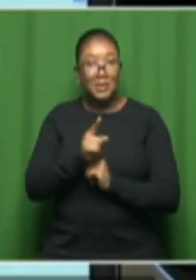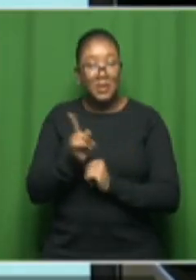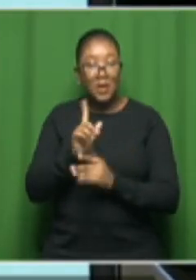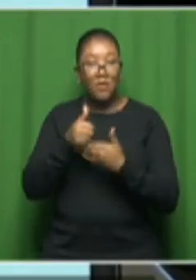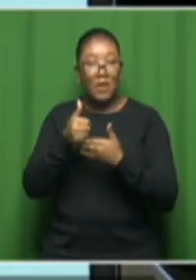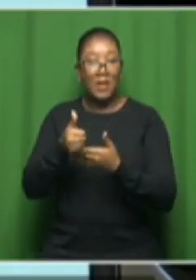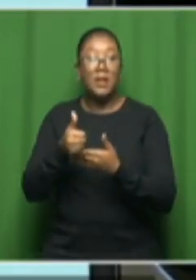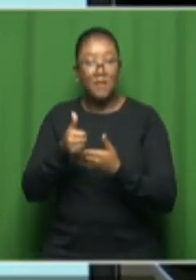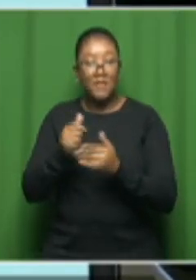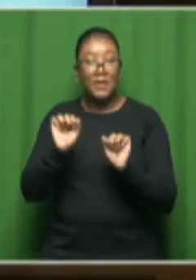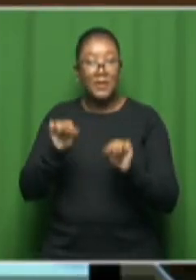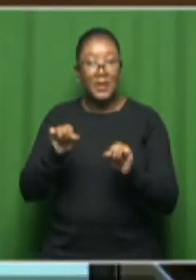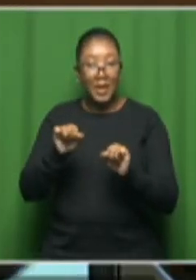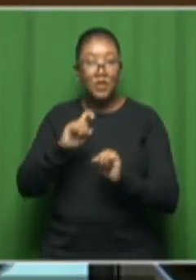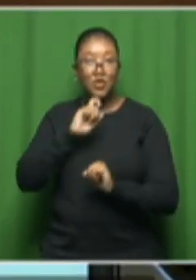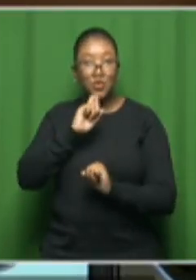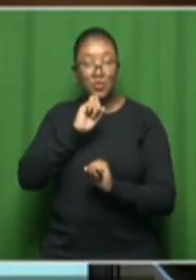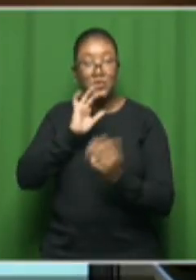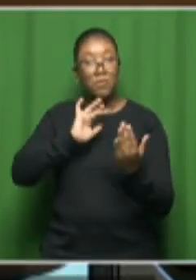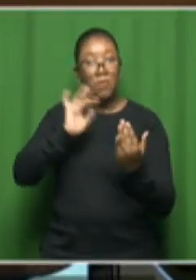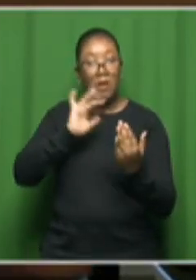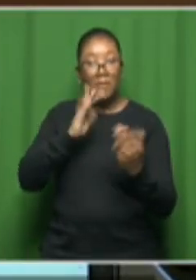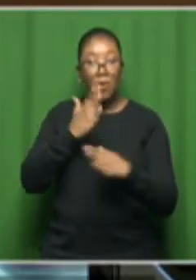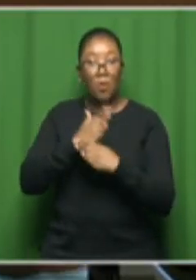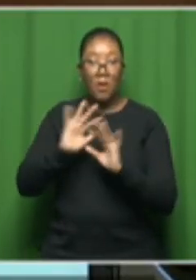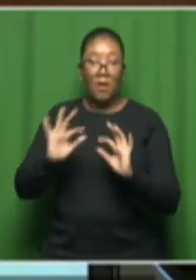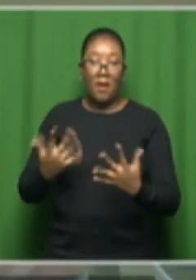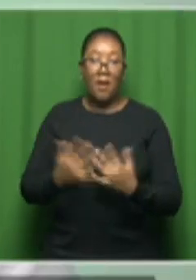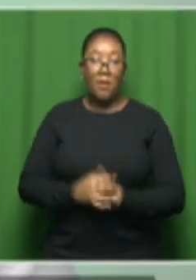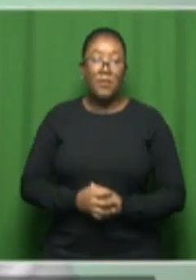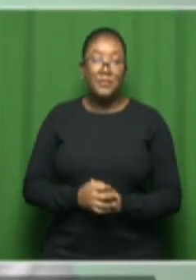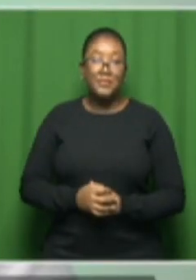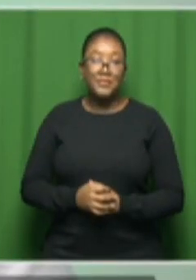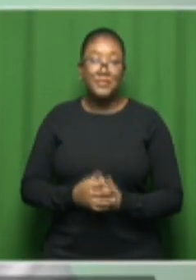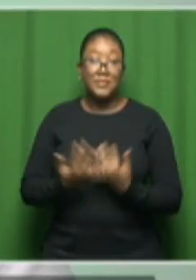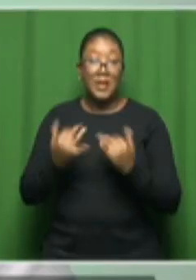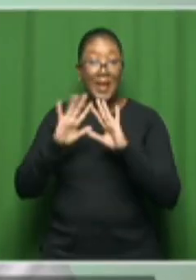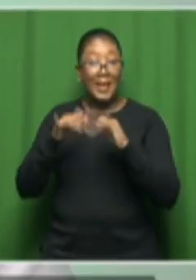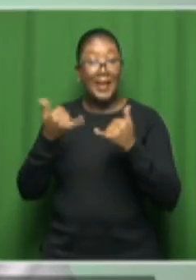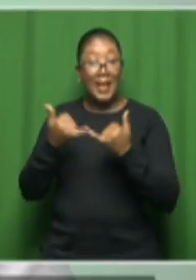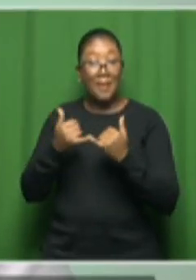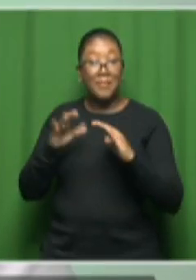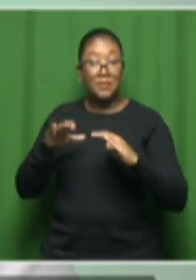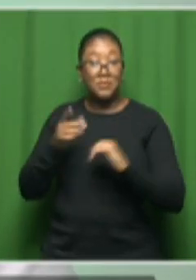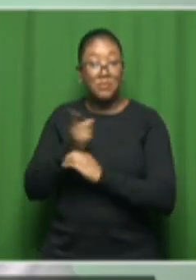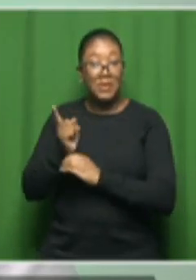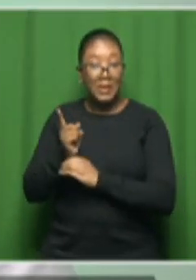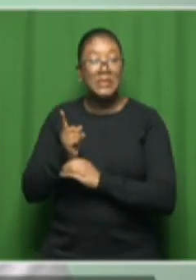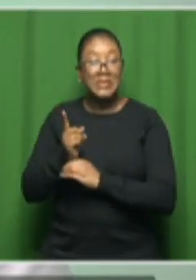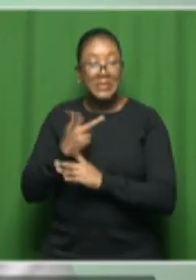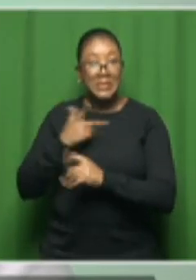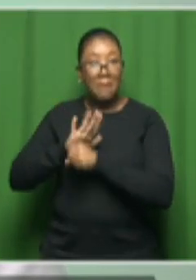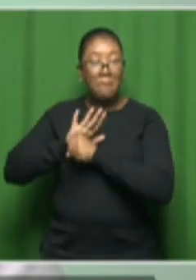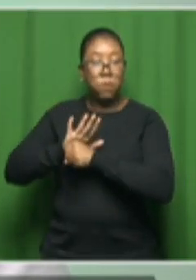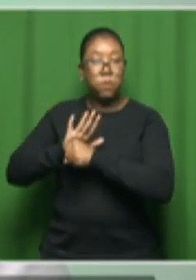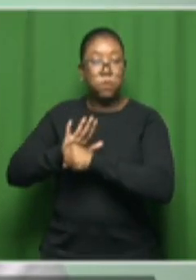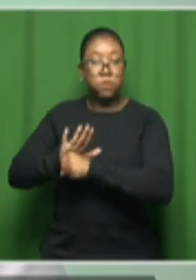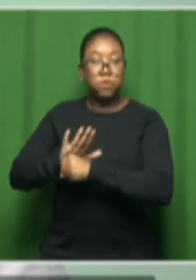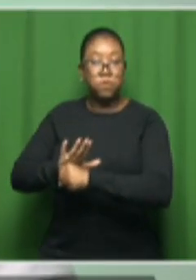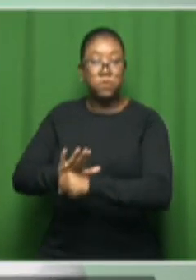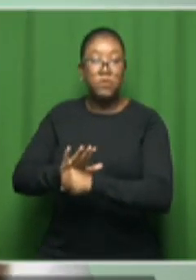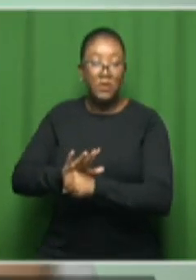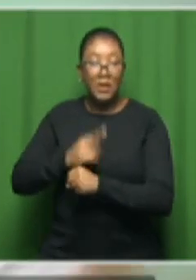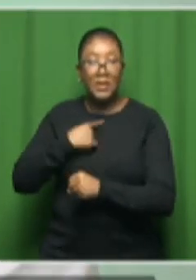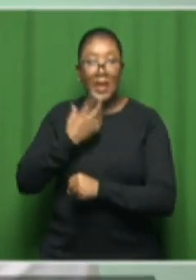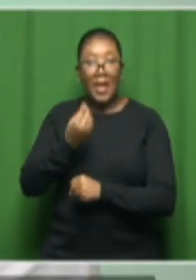optimize and streamline operations. These retailers they're pressed for time. They need to log into multiple systems.